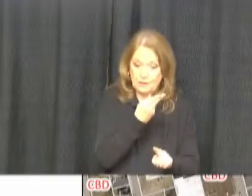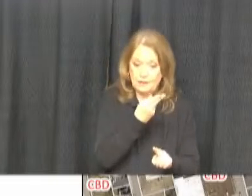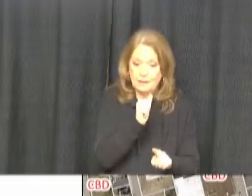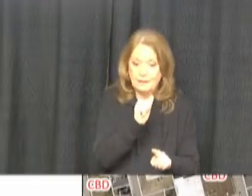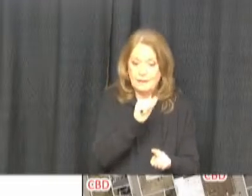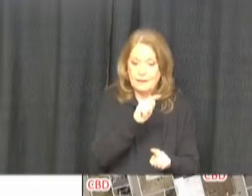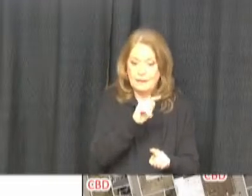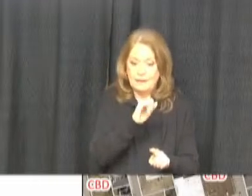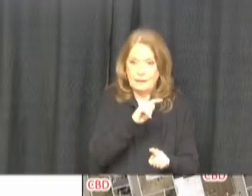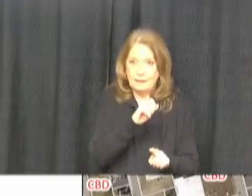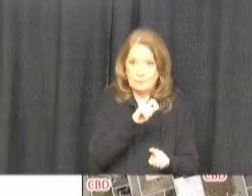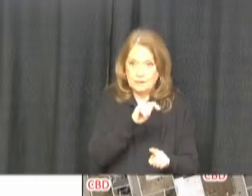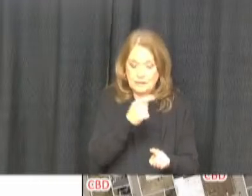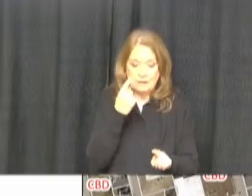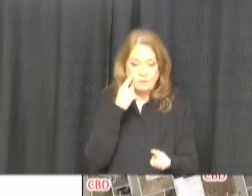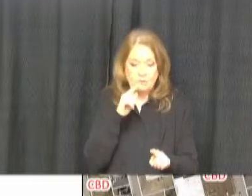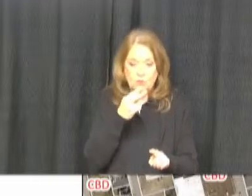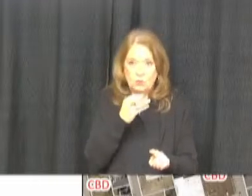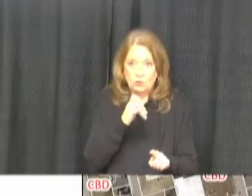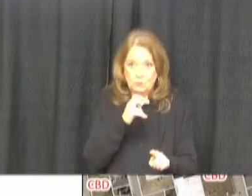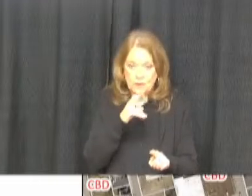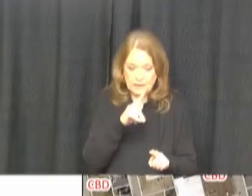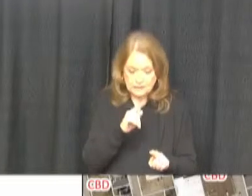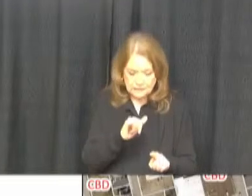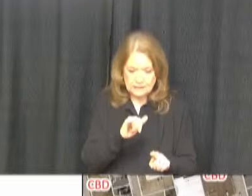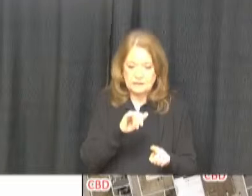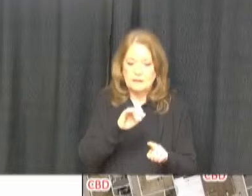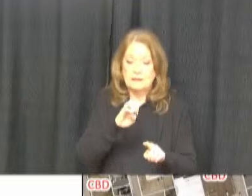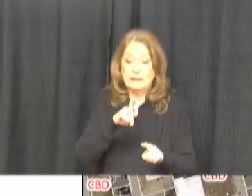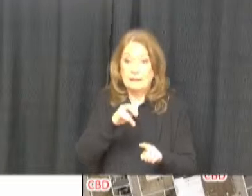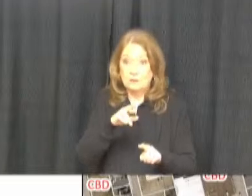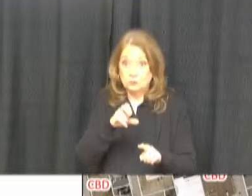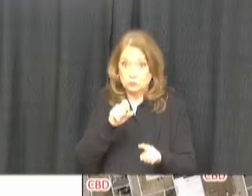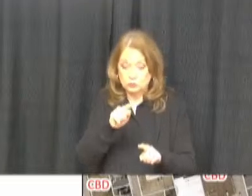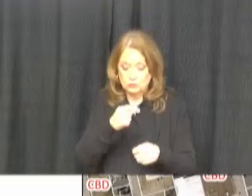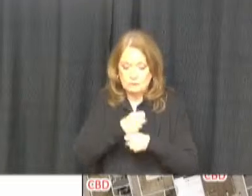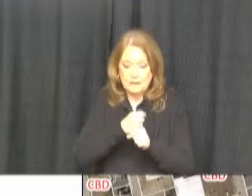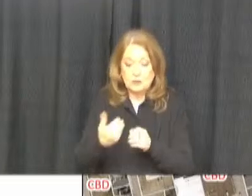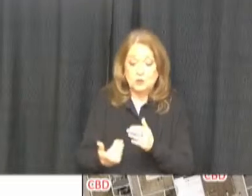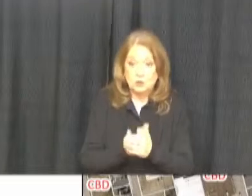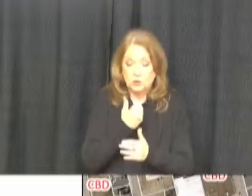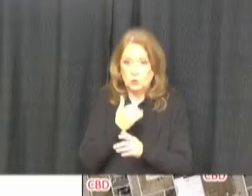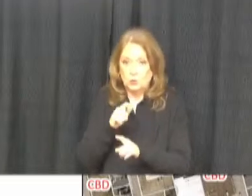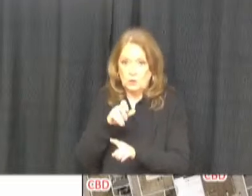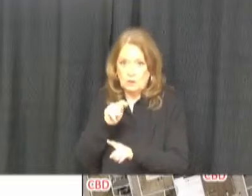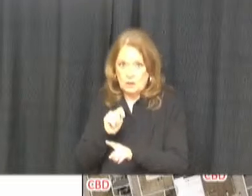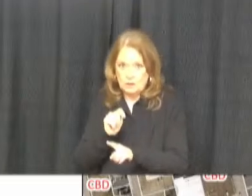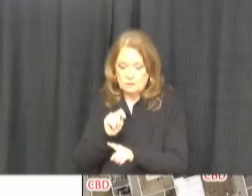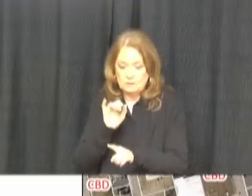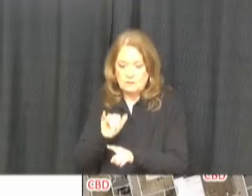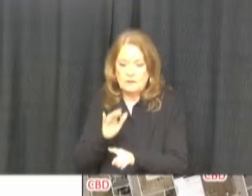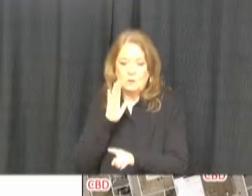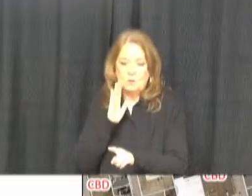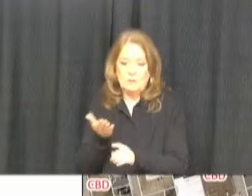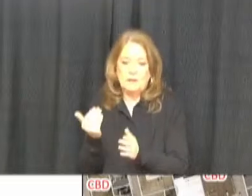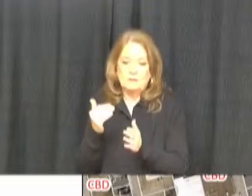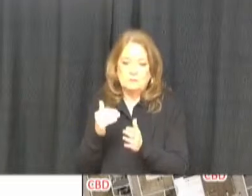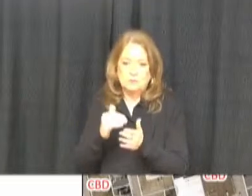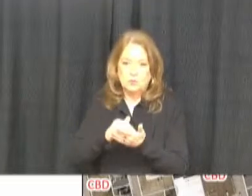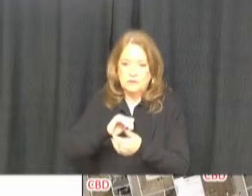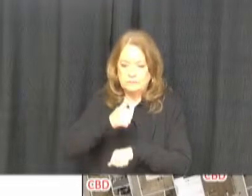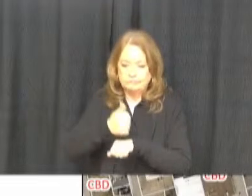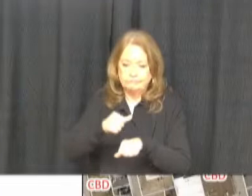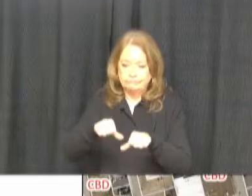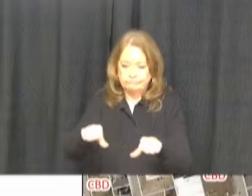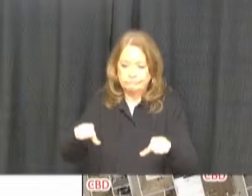Humanity property, Elder Street, to create a new lot to make sure existing lot, which is to be replatted, will be in